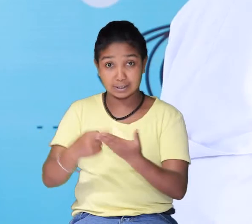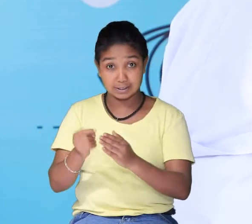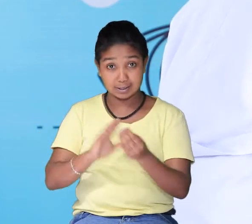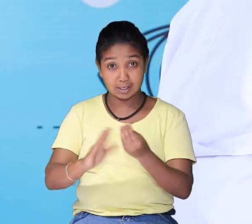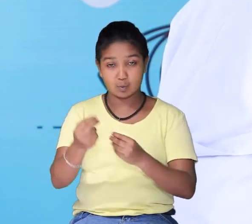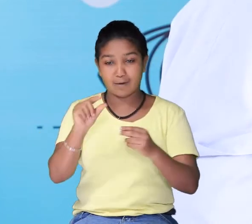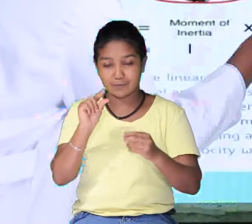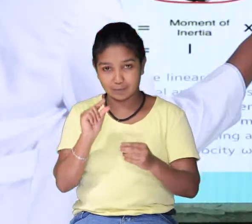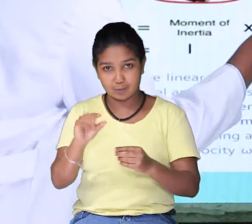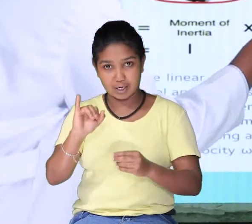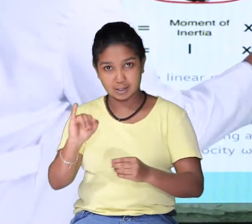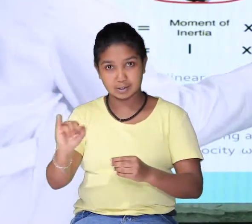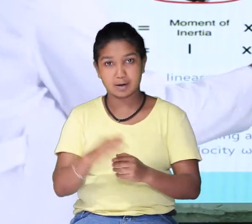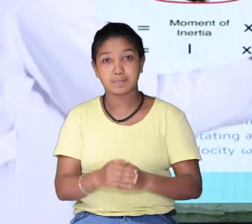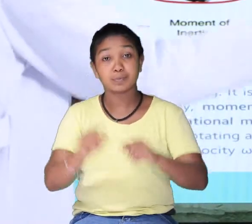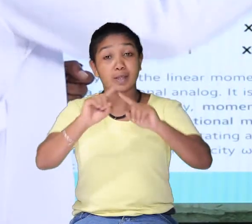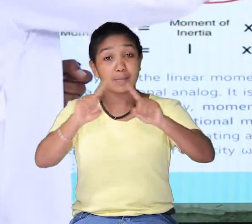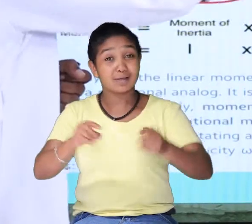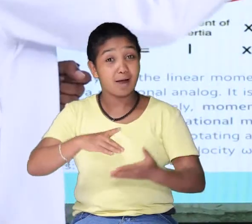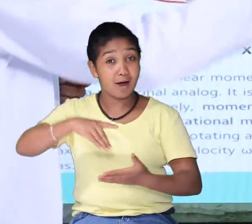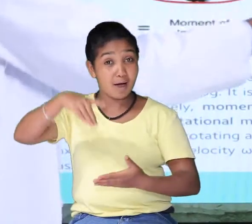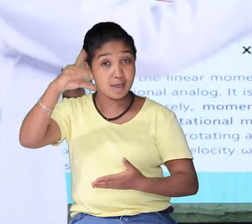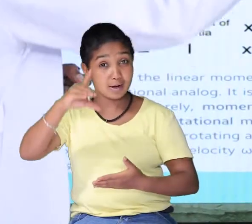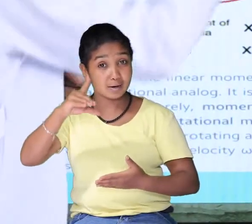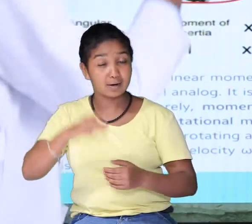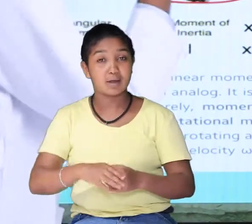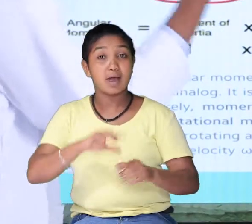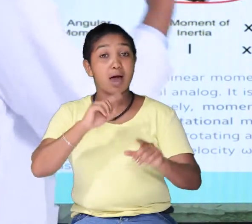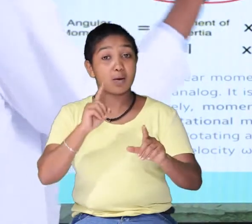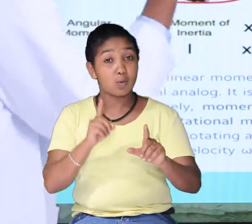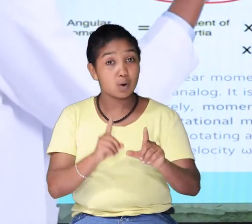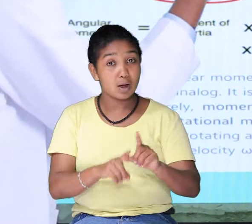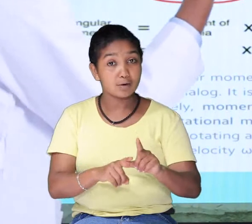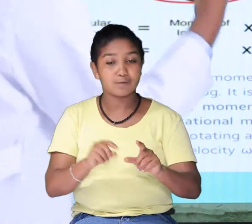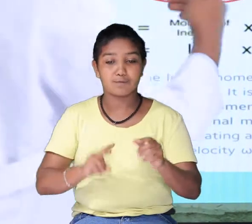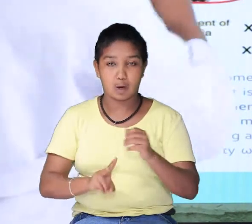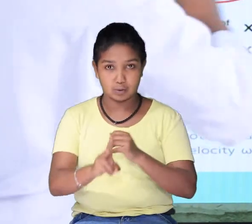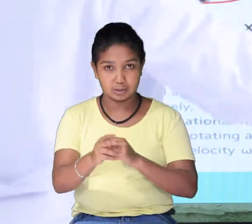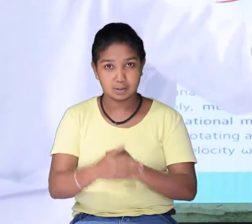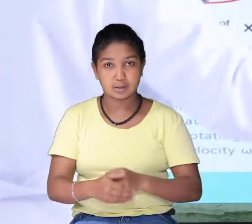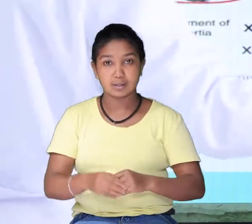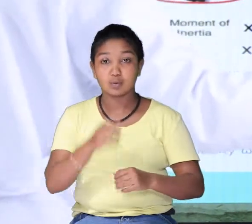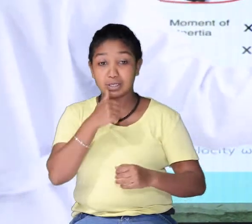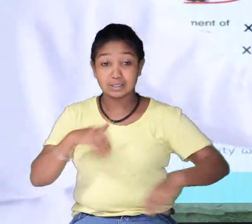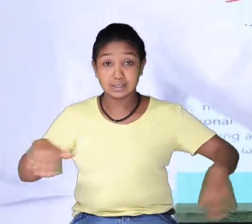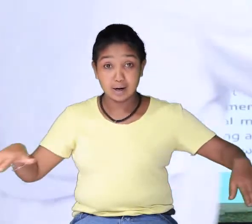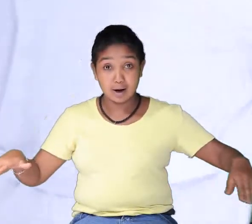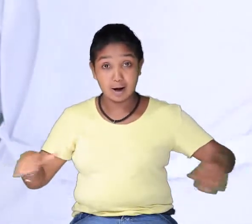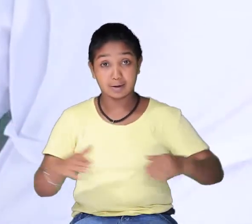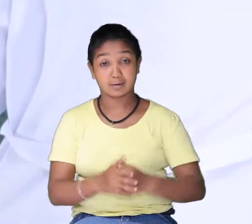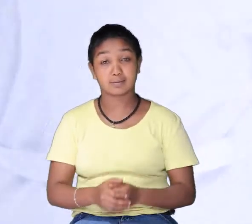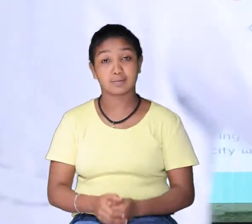case we have a smaller moment of inertia, but a higher angular velocity. While she stretched her hands,